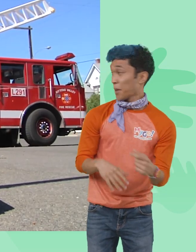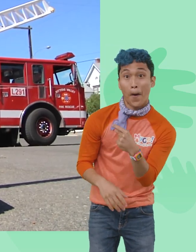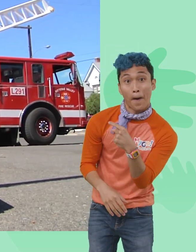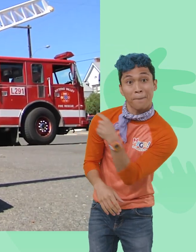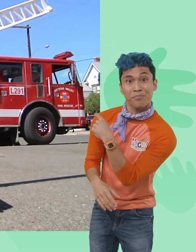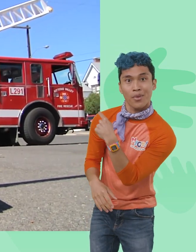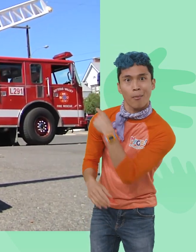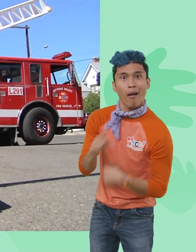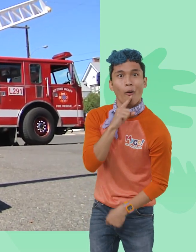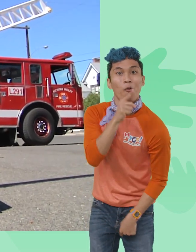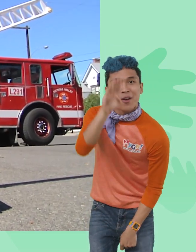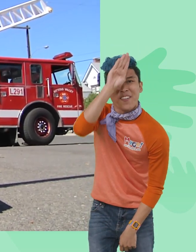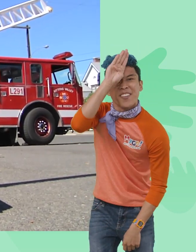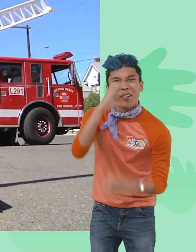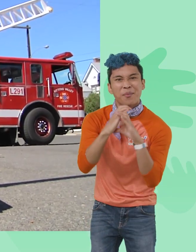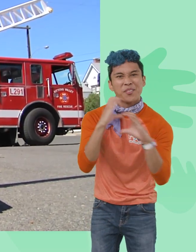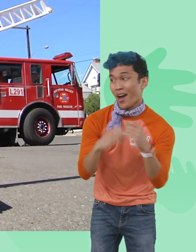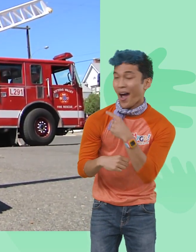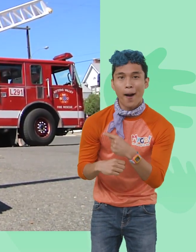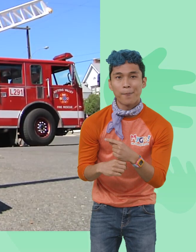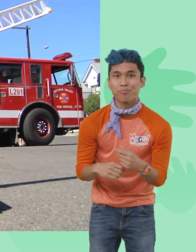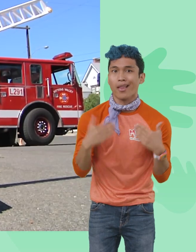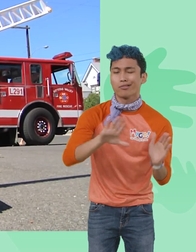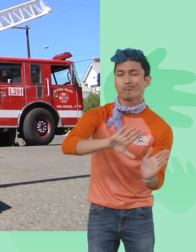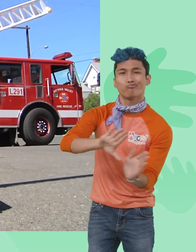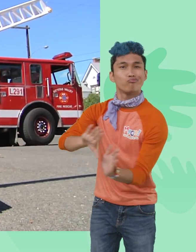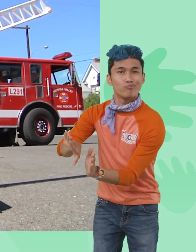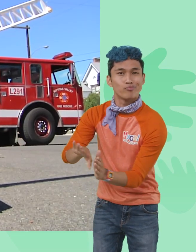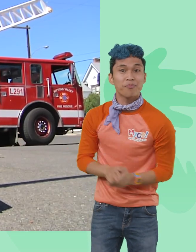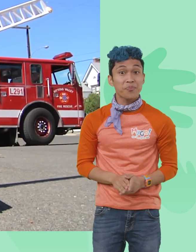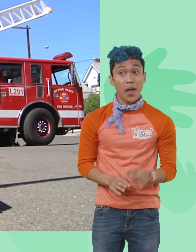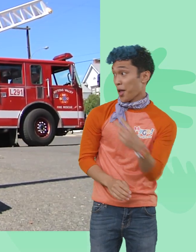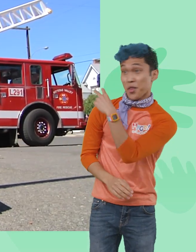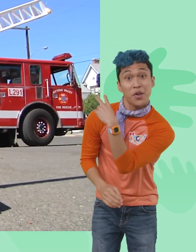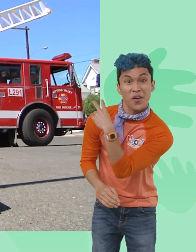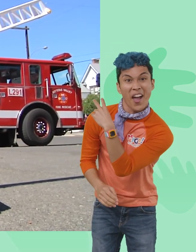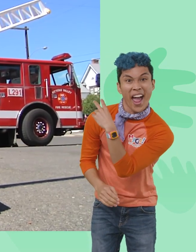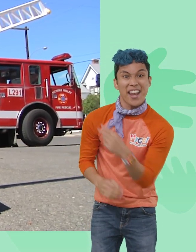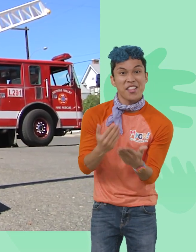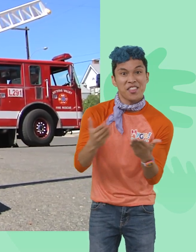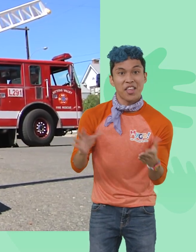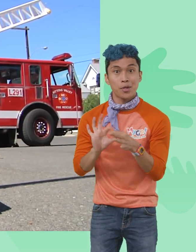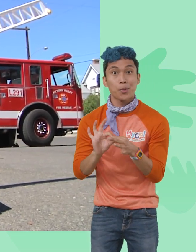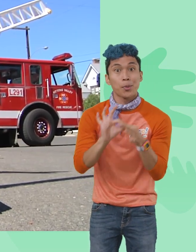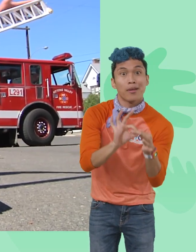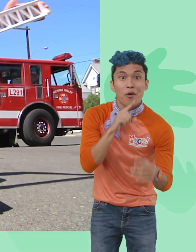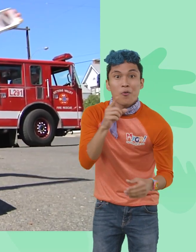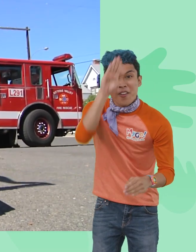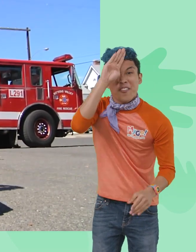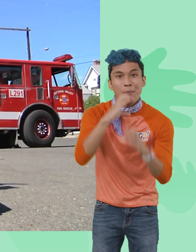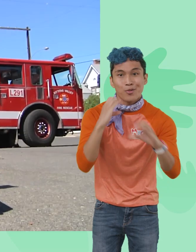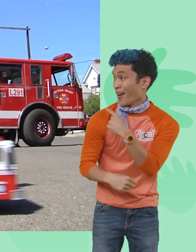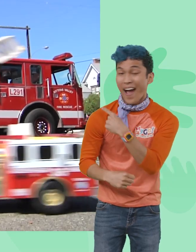There's a real fire truck behind me. Let's put this fire truck toy away and check out some of the gadgets on the real fire truck.